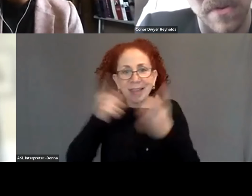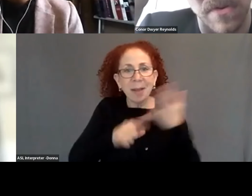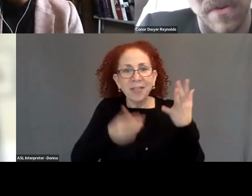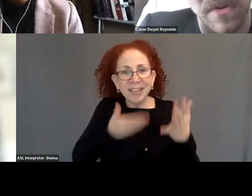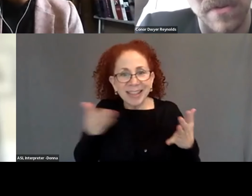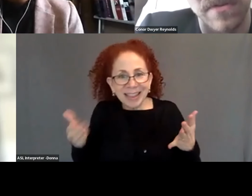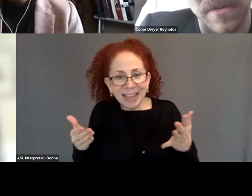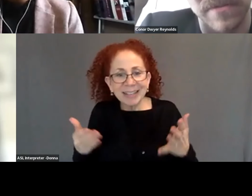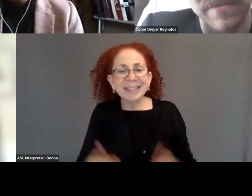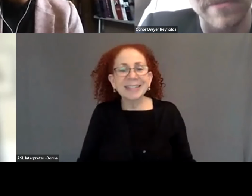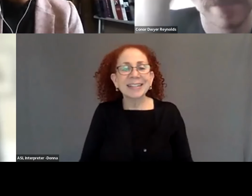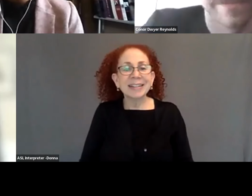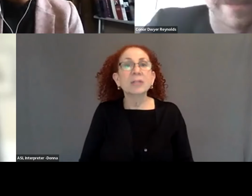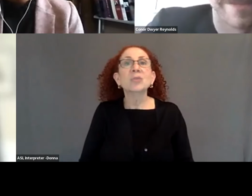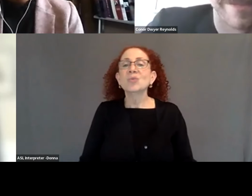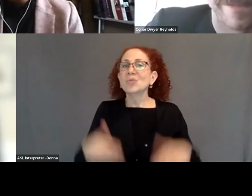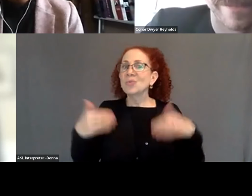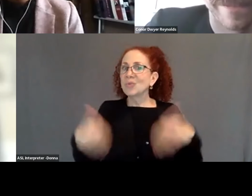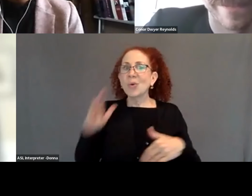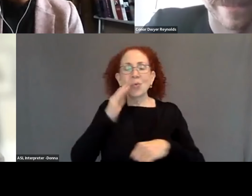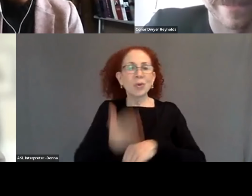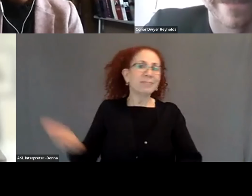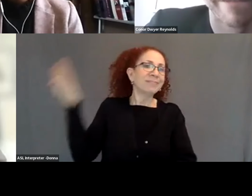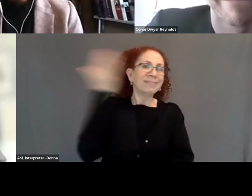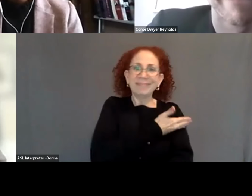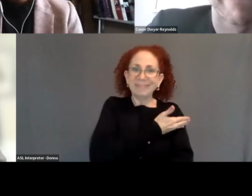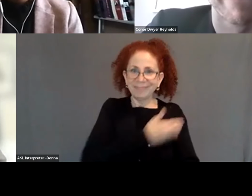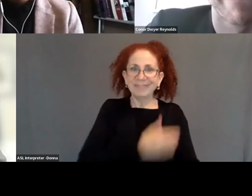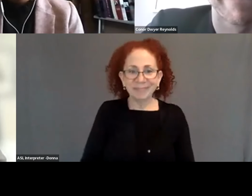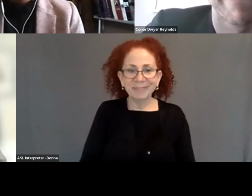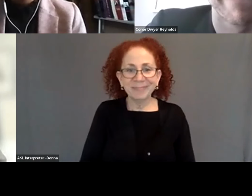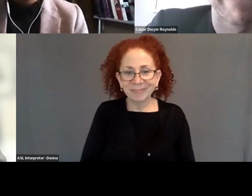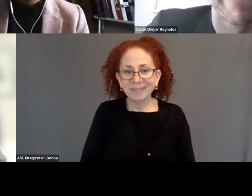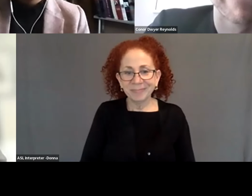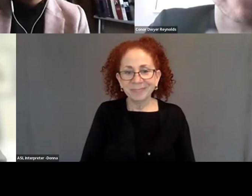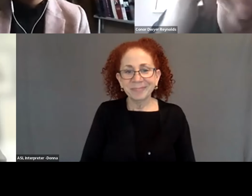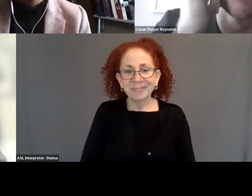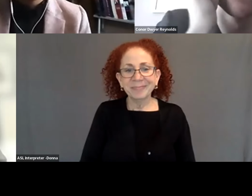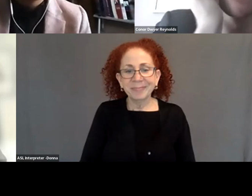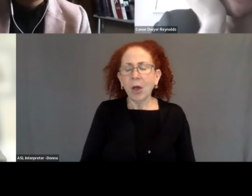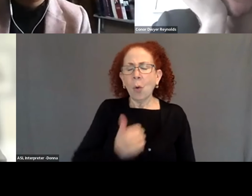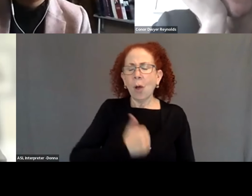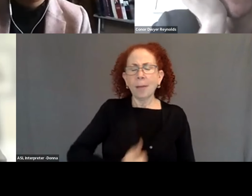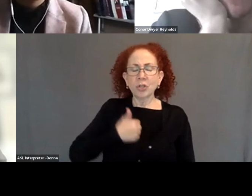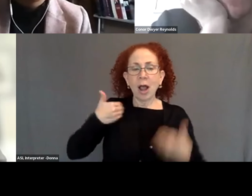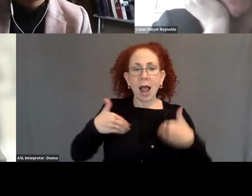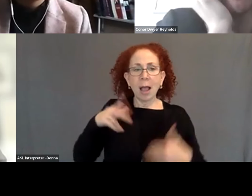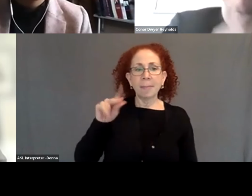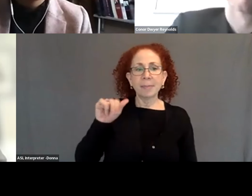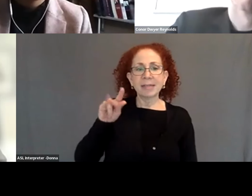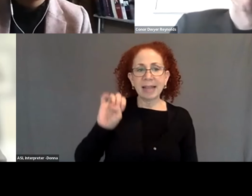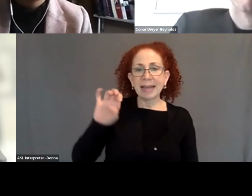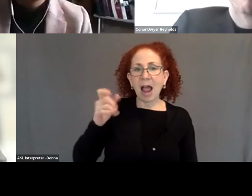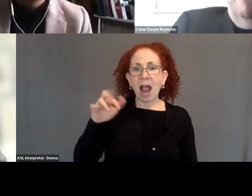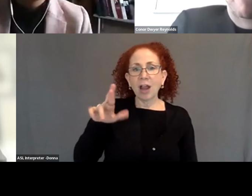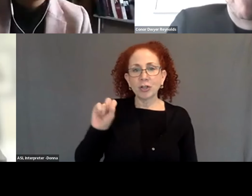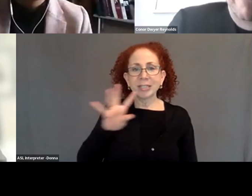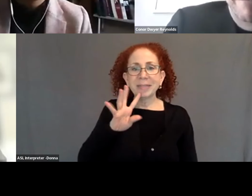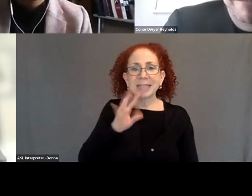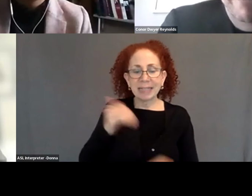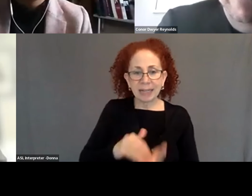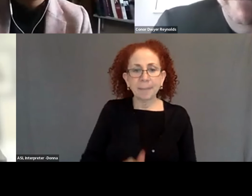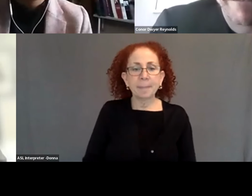embrace them, we would be a long way from where we are now. I'm sorry, this is Katie Eyer speaking again.